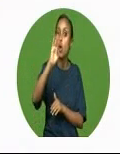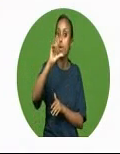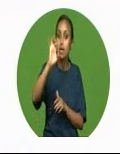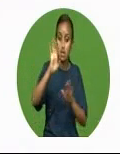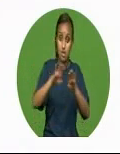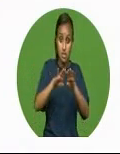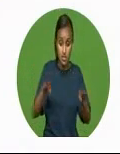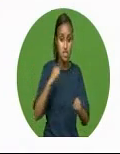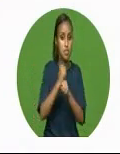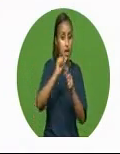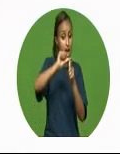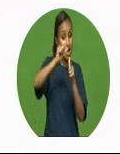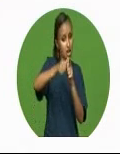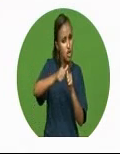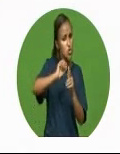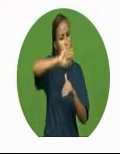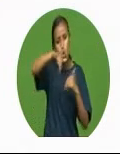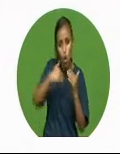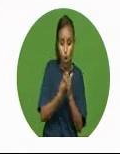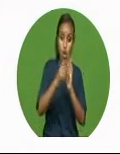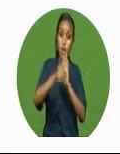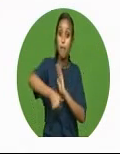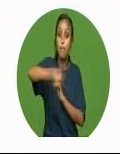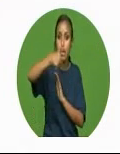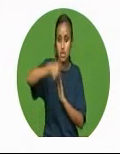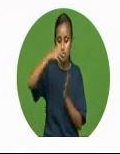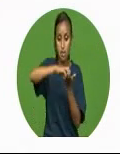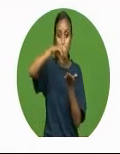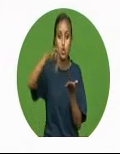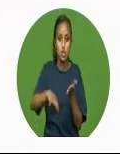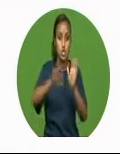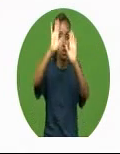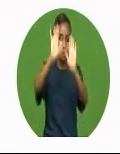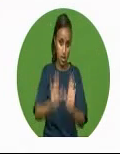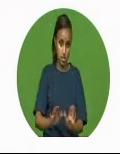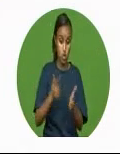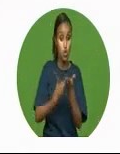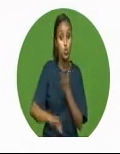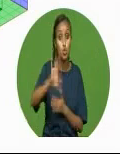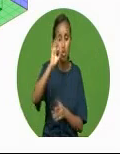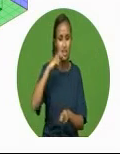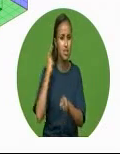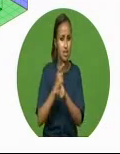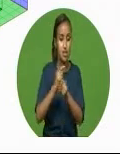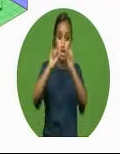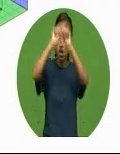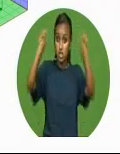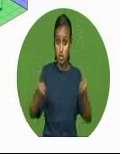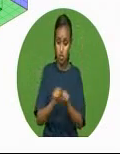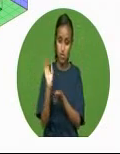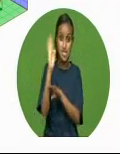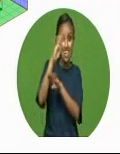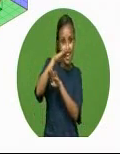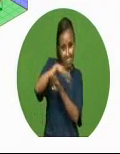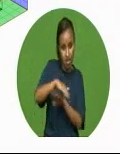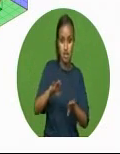oblique surfaces make an angle with all the principal projection planes. To find the true shape